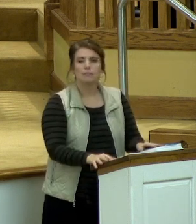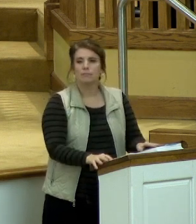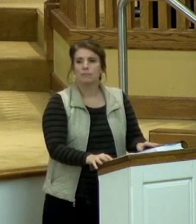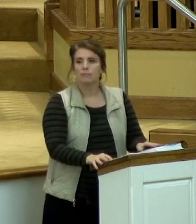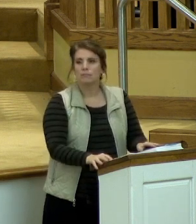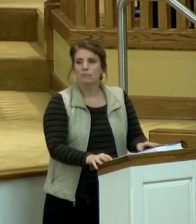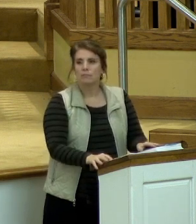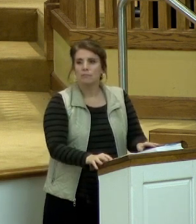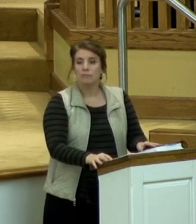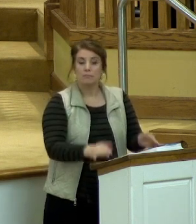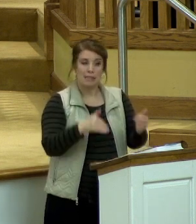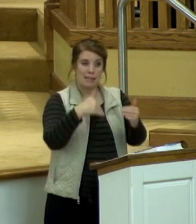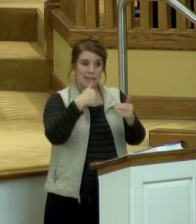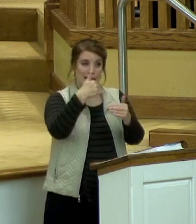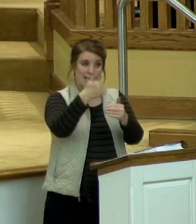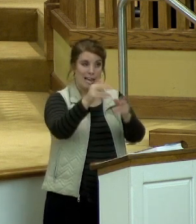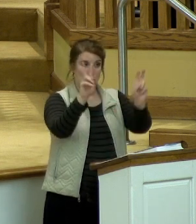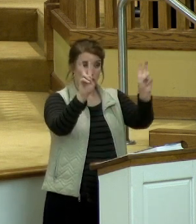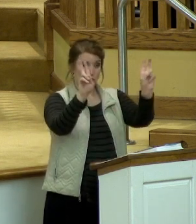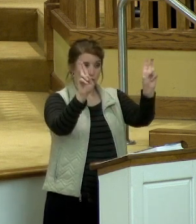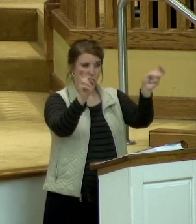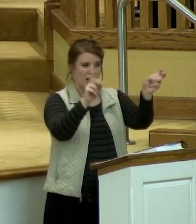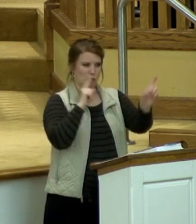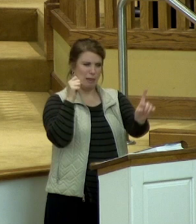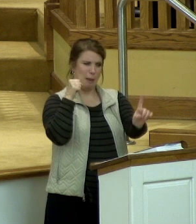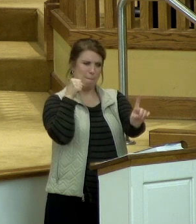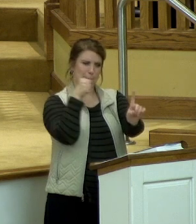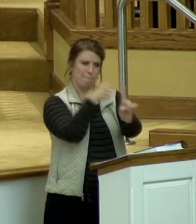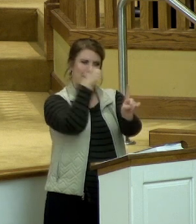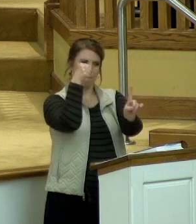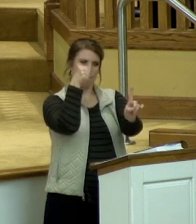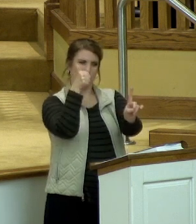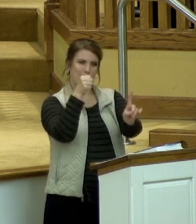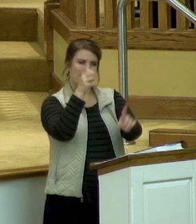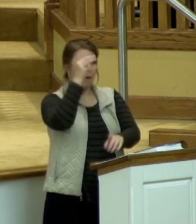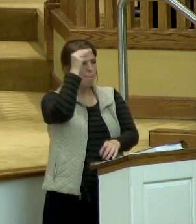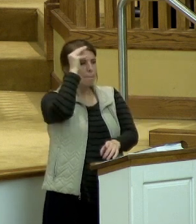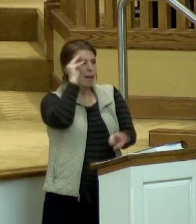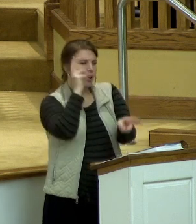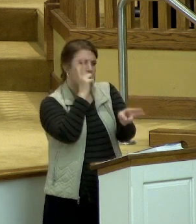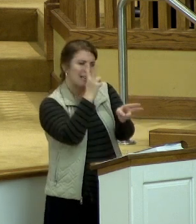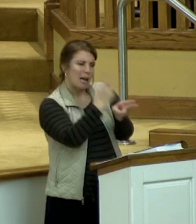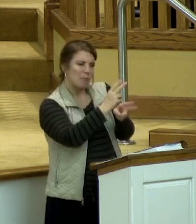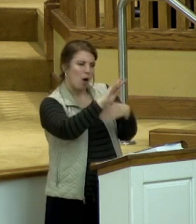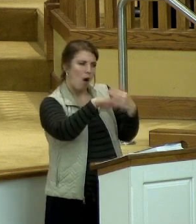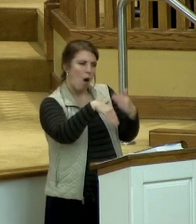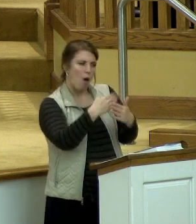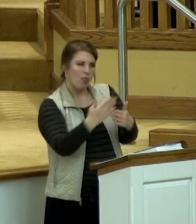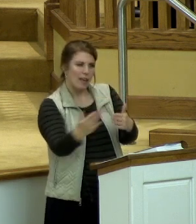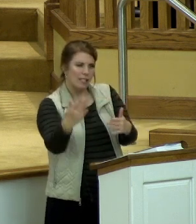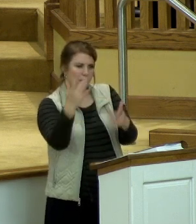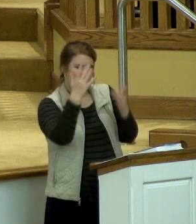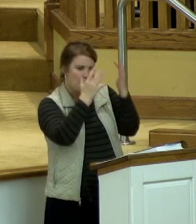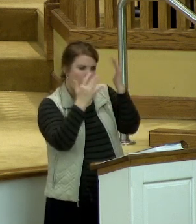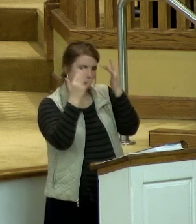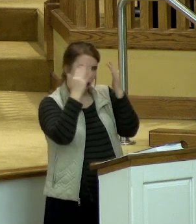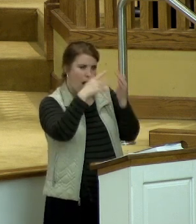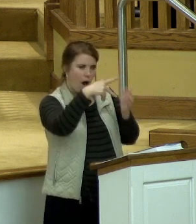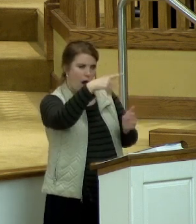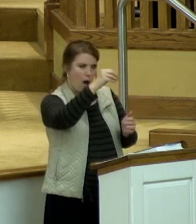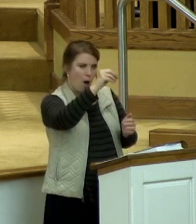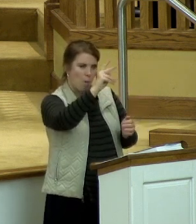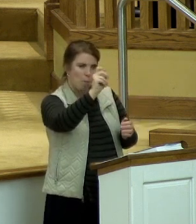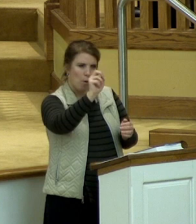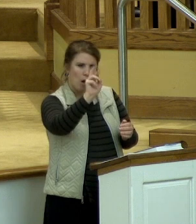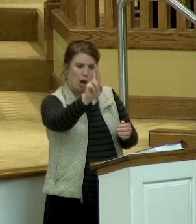stuff. But the next phrase is really one that hits me. I love the way it says it. But Mary kept all these things and pondered them in her